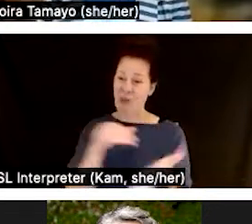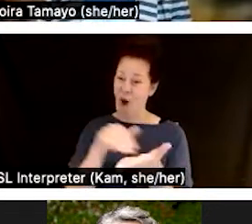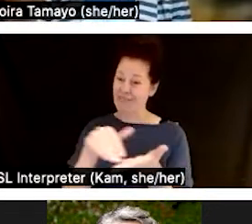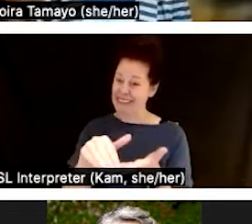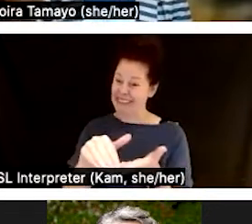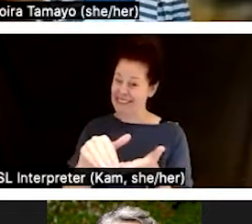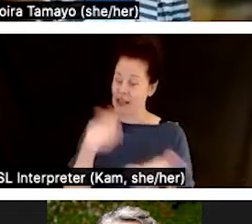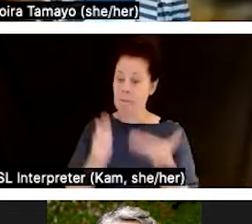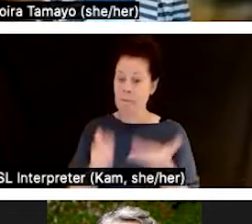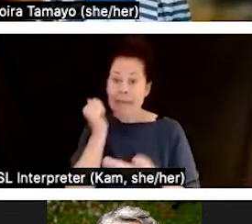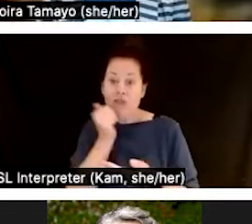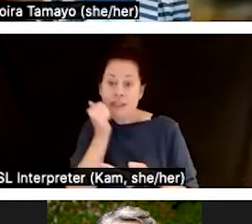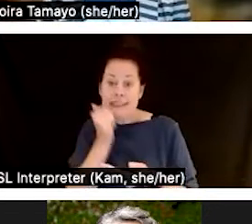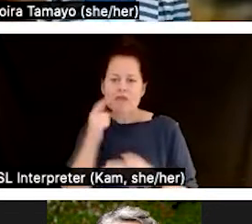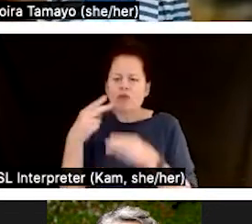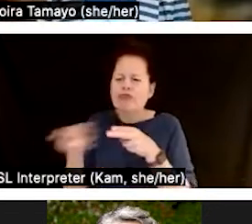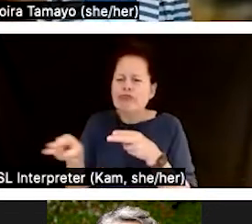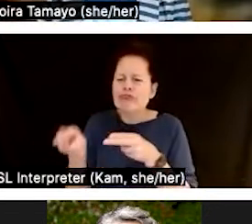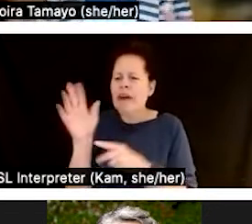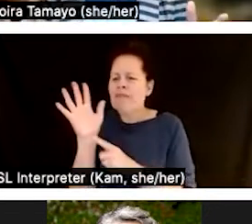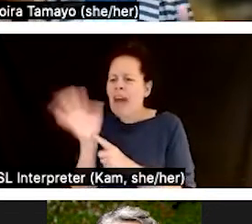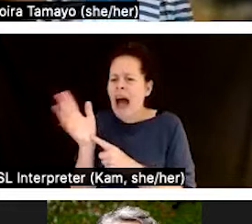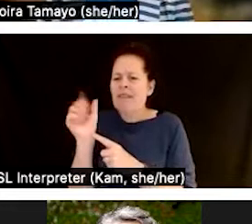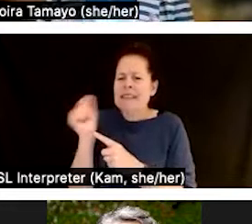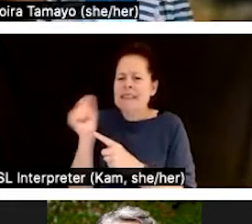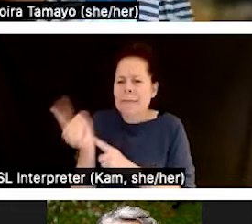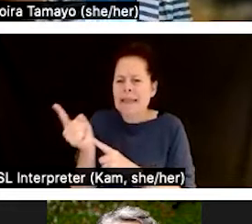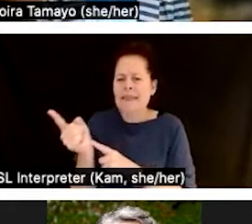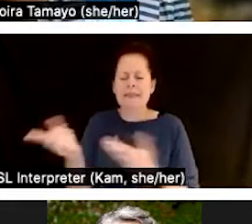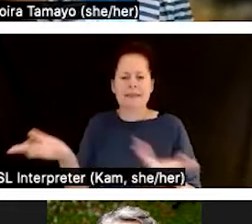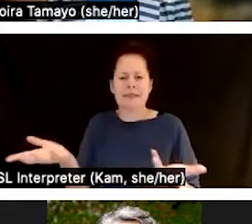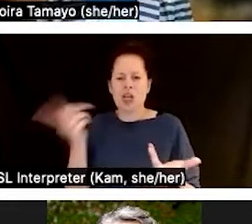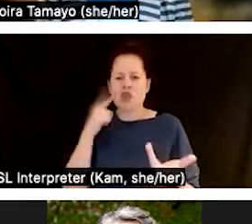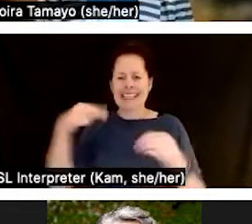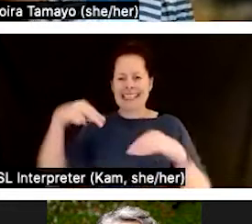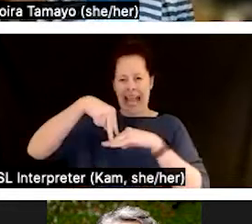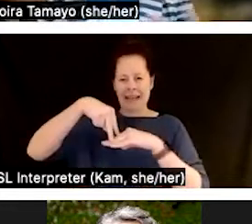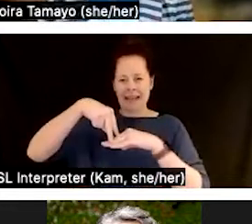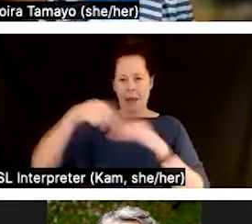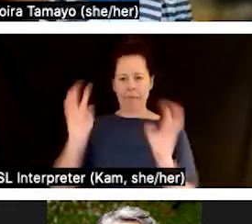day, just for 5 or 10 minutes. Maybe the meeting is just a standing meeting